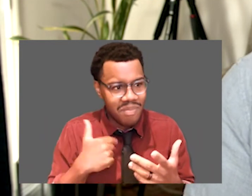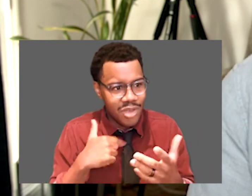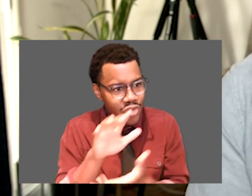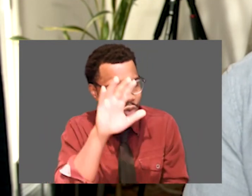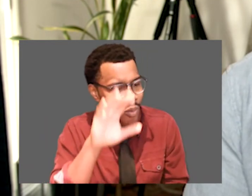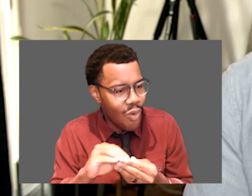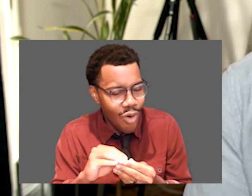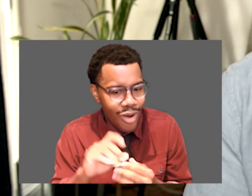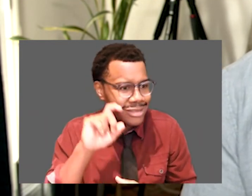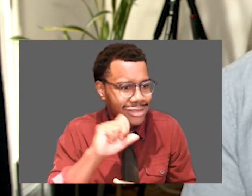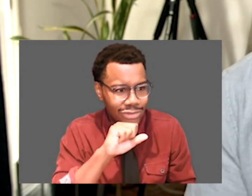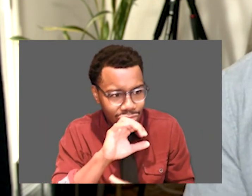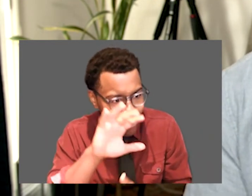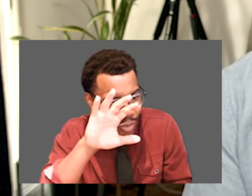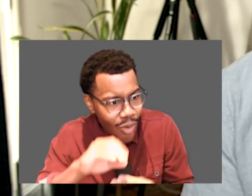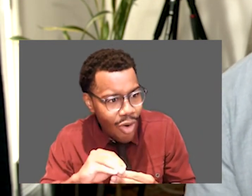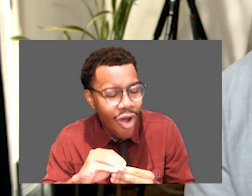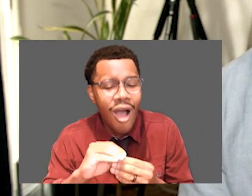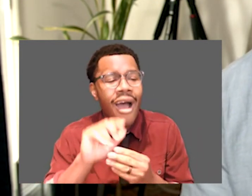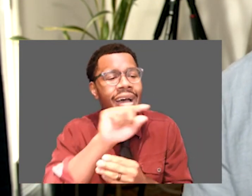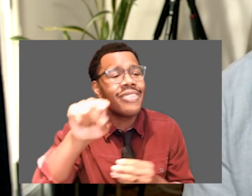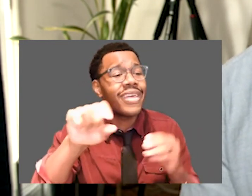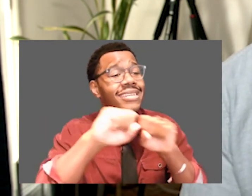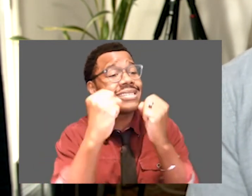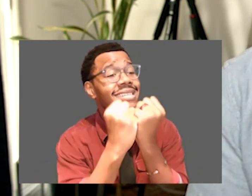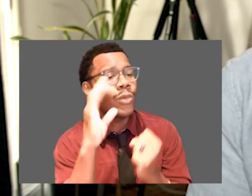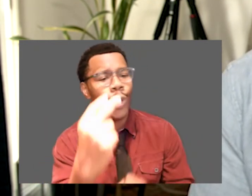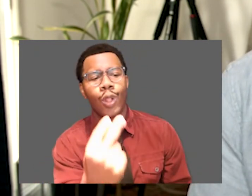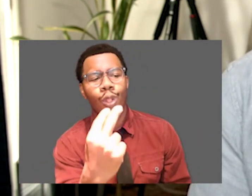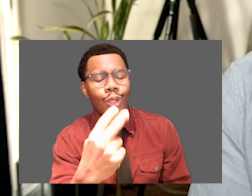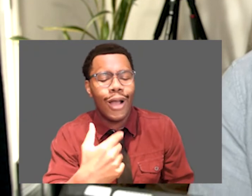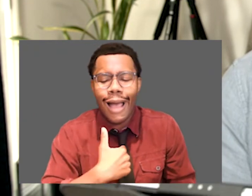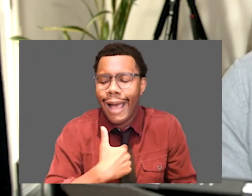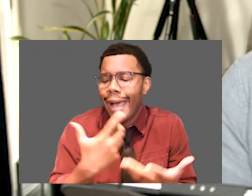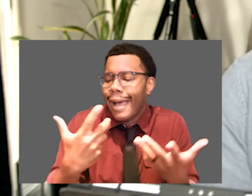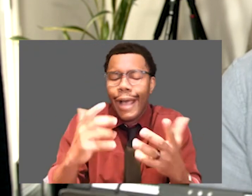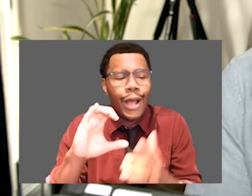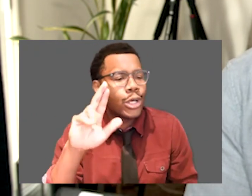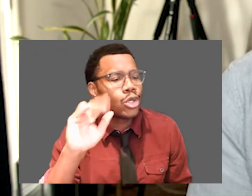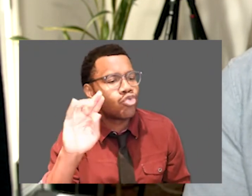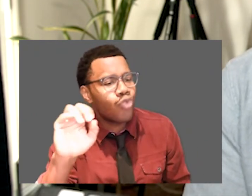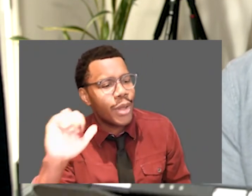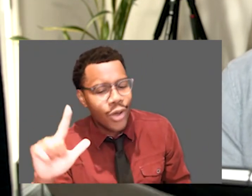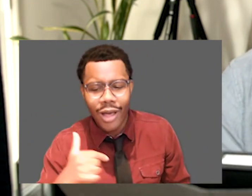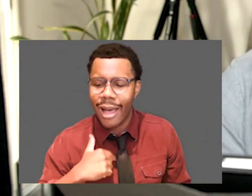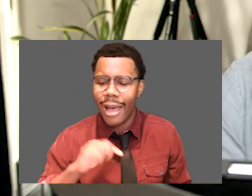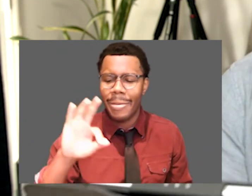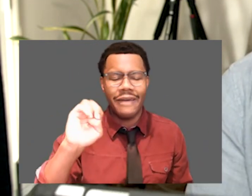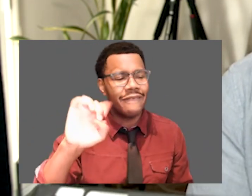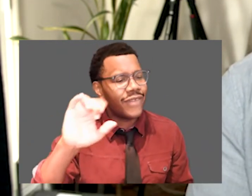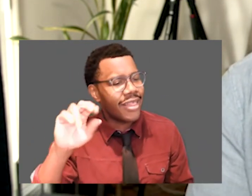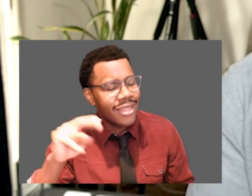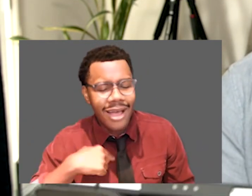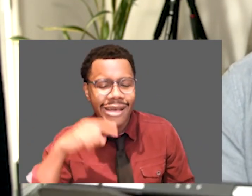see my record and think of me as the criminal, the felon, the fornicator, for crying out loud. I'm absolutely stunned that I'd be